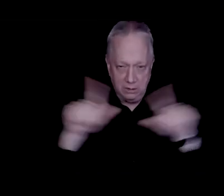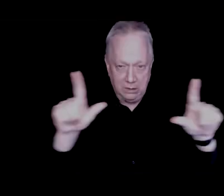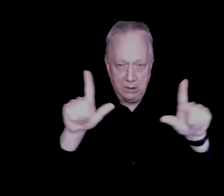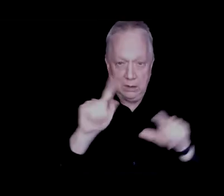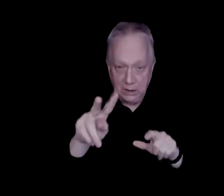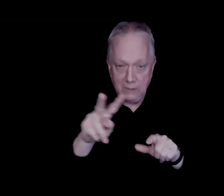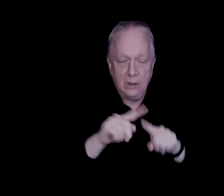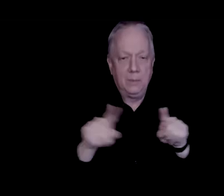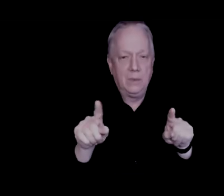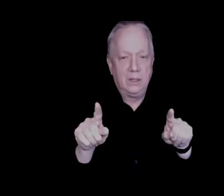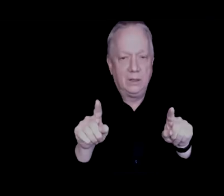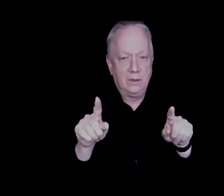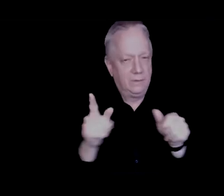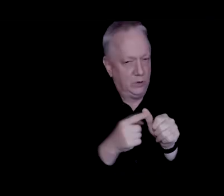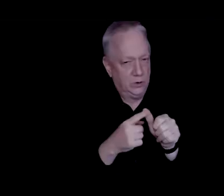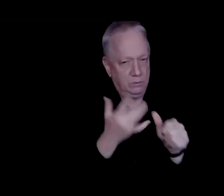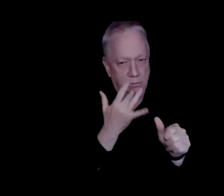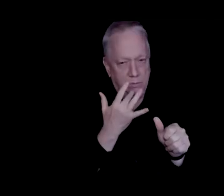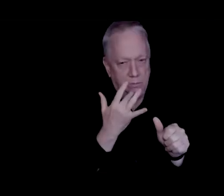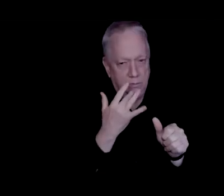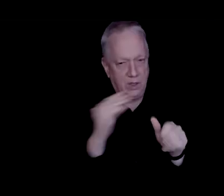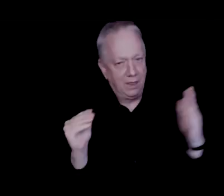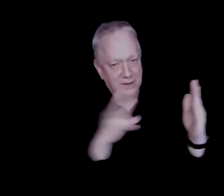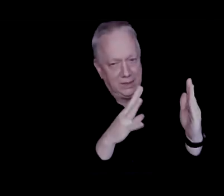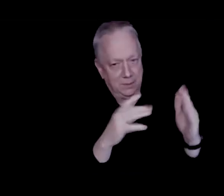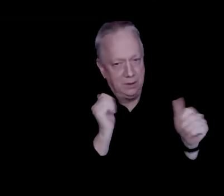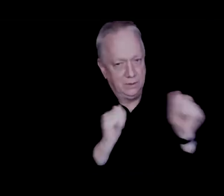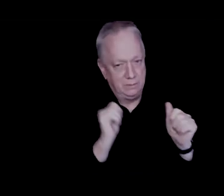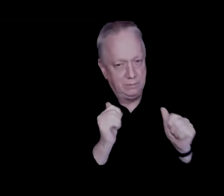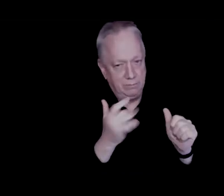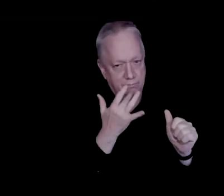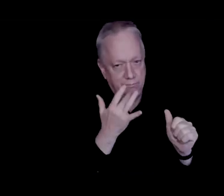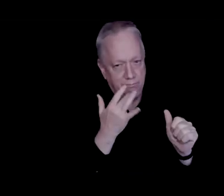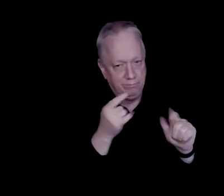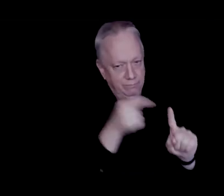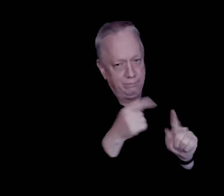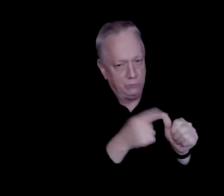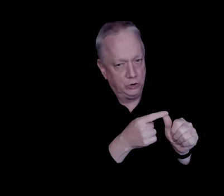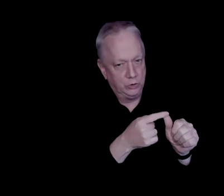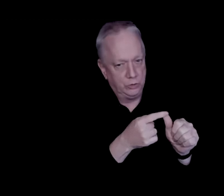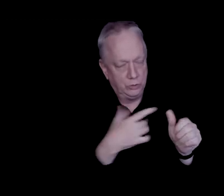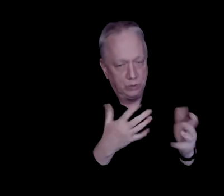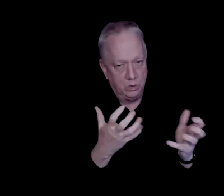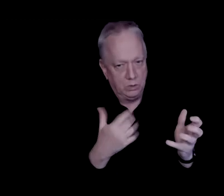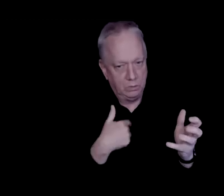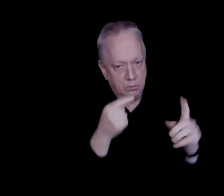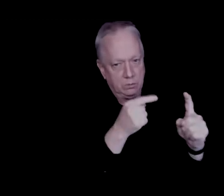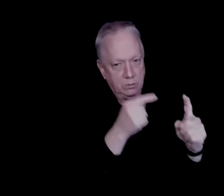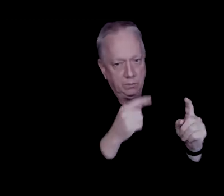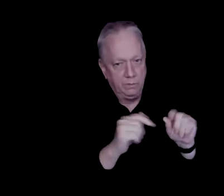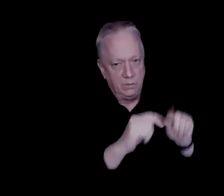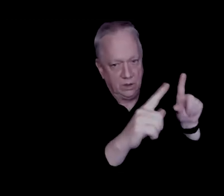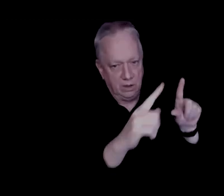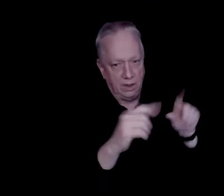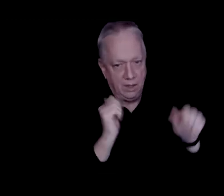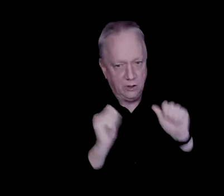television, but me, I like the cinema, and so I want to broadcast this kind of film on the